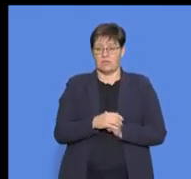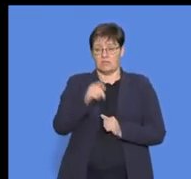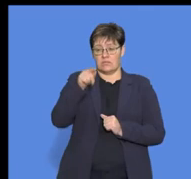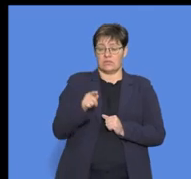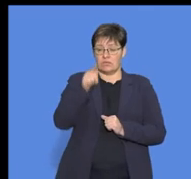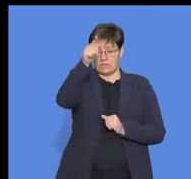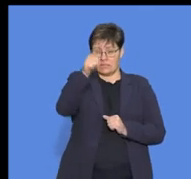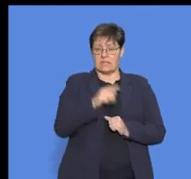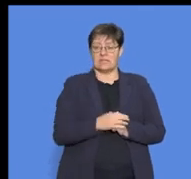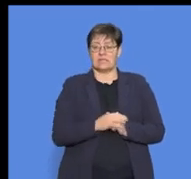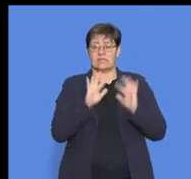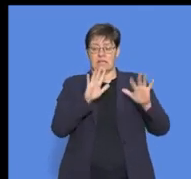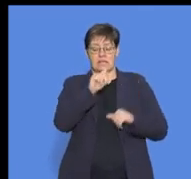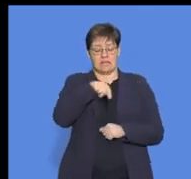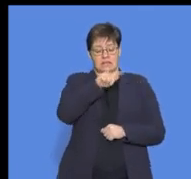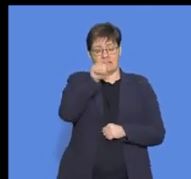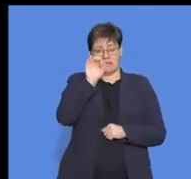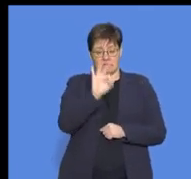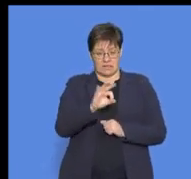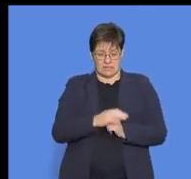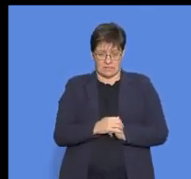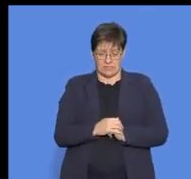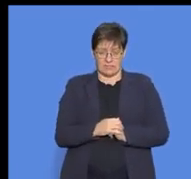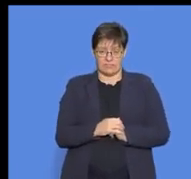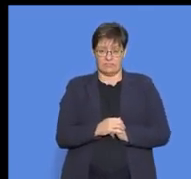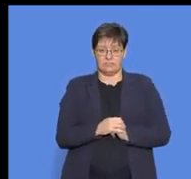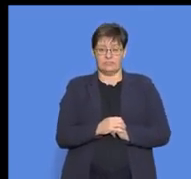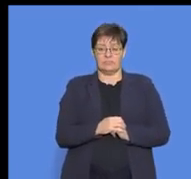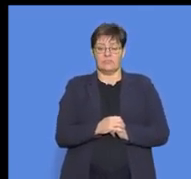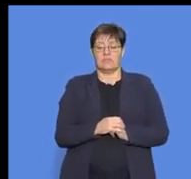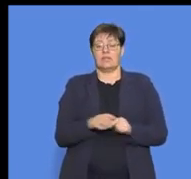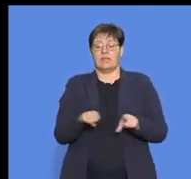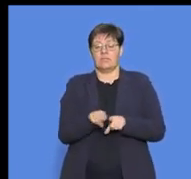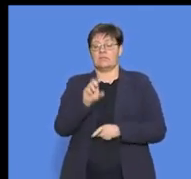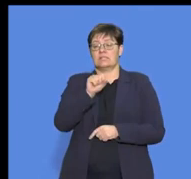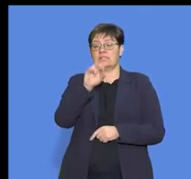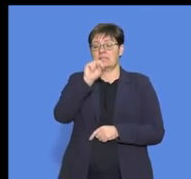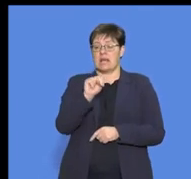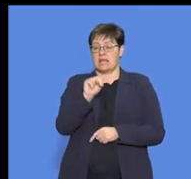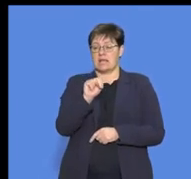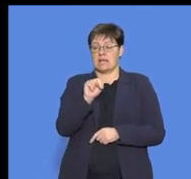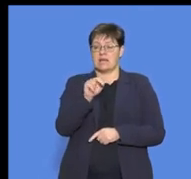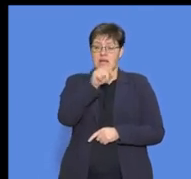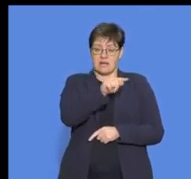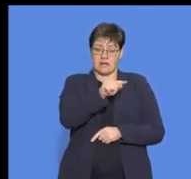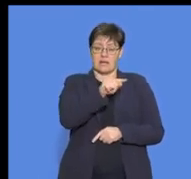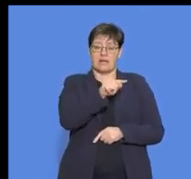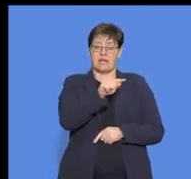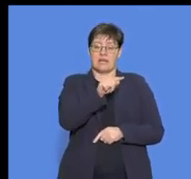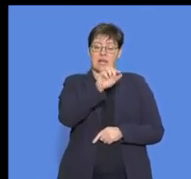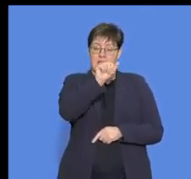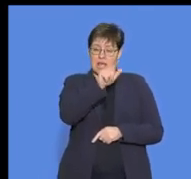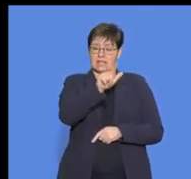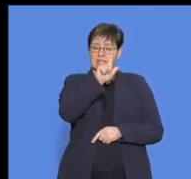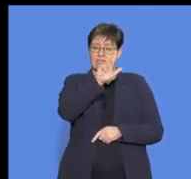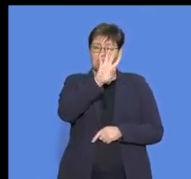over the side across it, and the side across that is 10 root of 3, is equal to sine of the angle, and the angle we are given